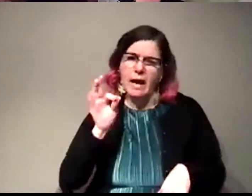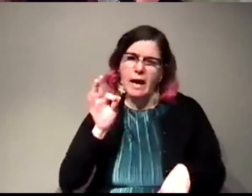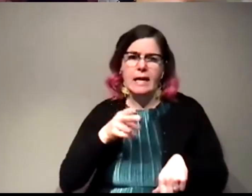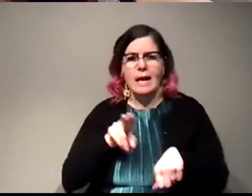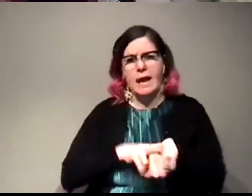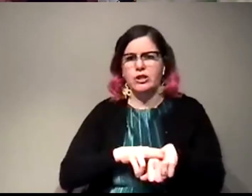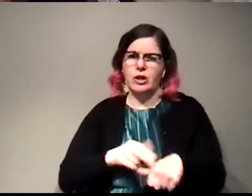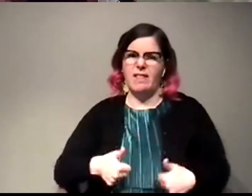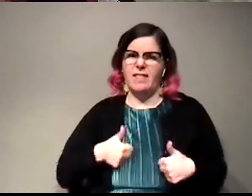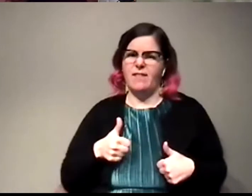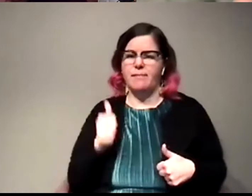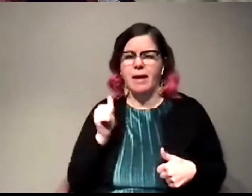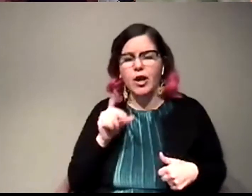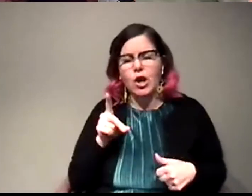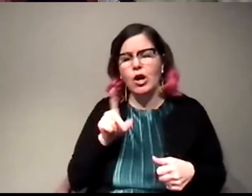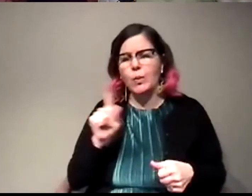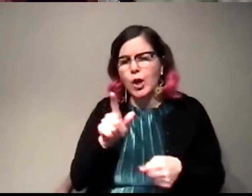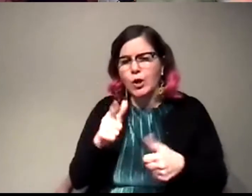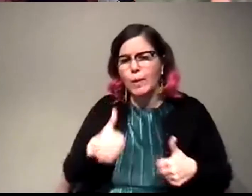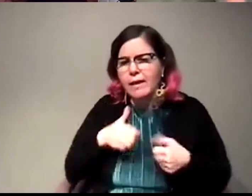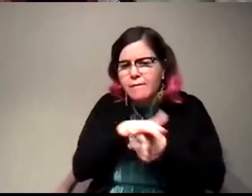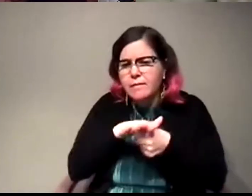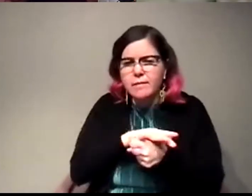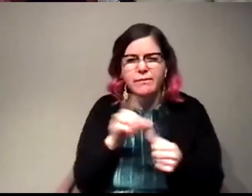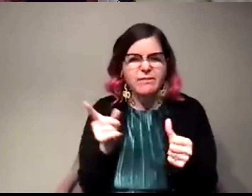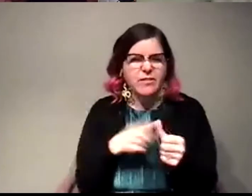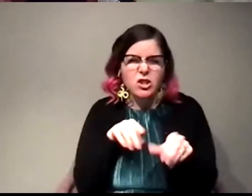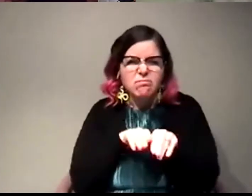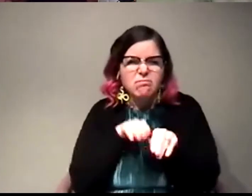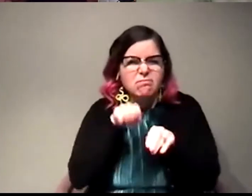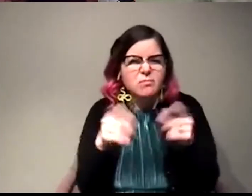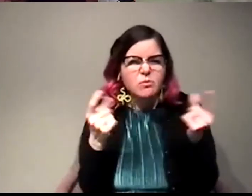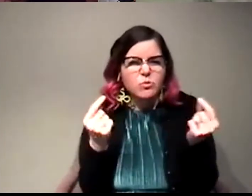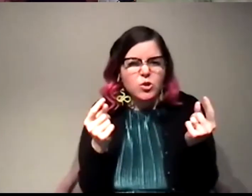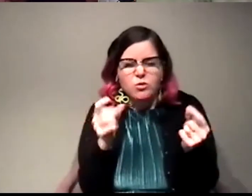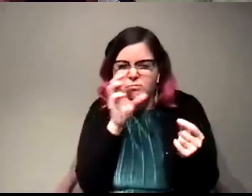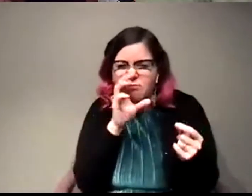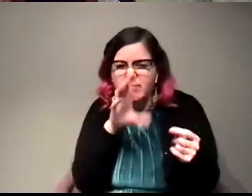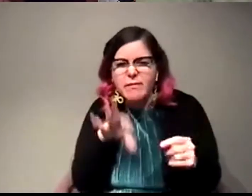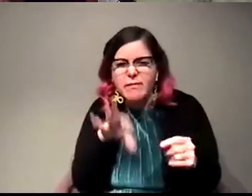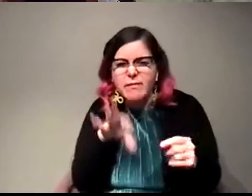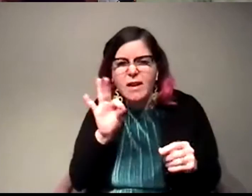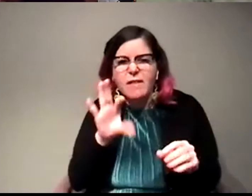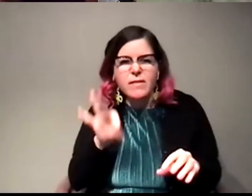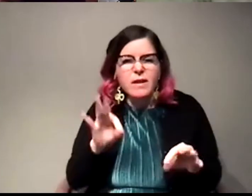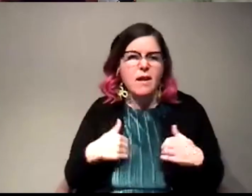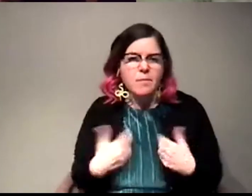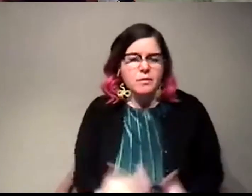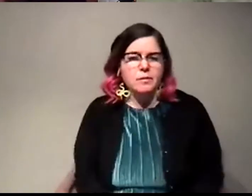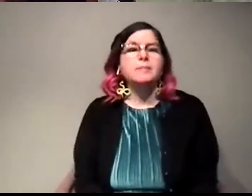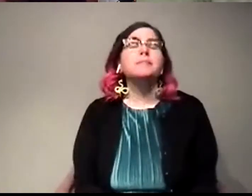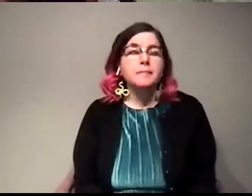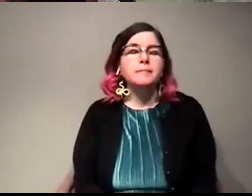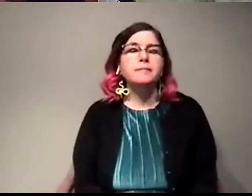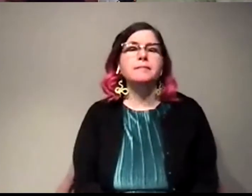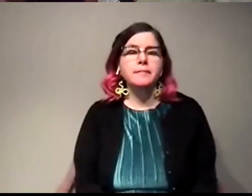in your neighborhood. What are the first things you do to try to find animals in your environment? So the classic and one that I